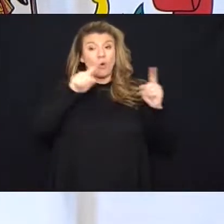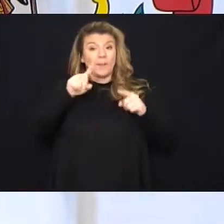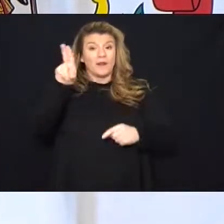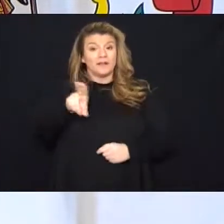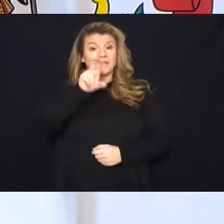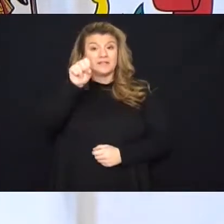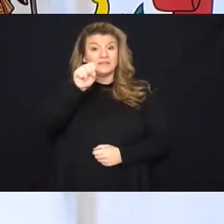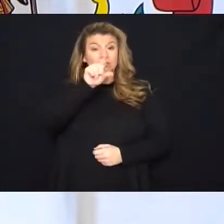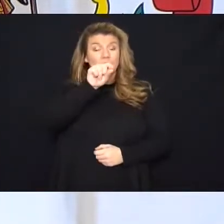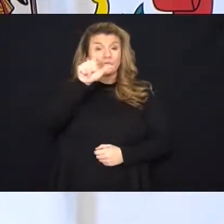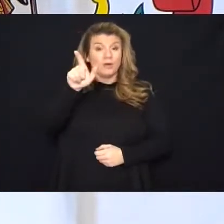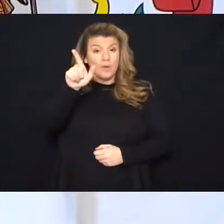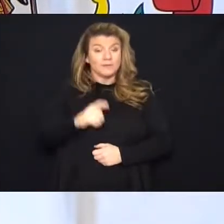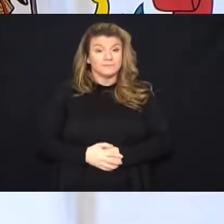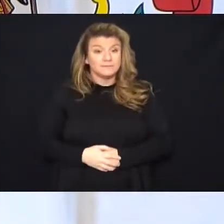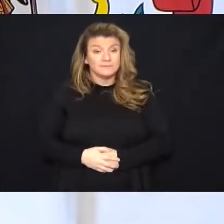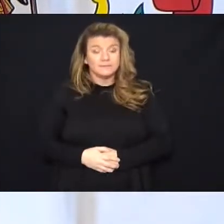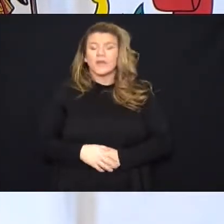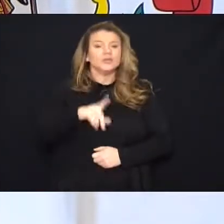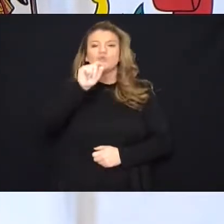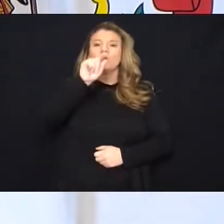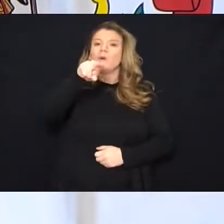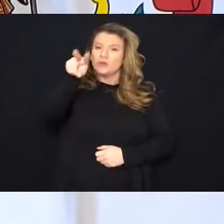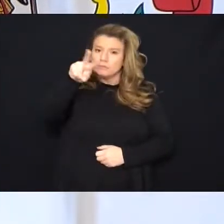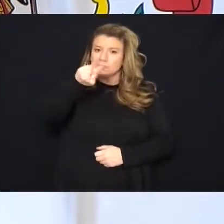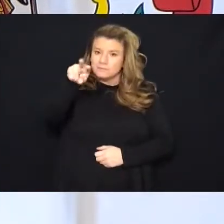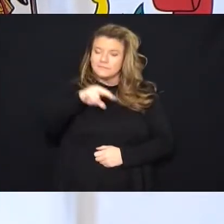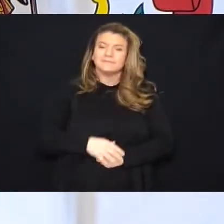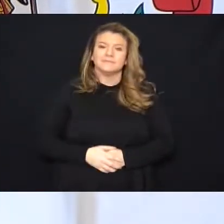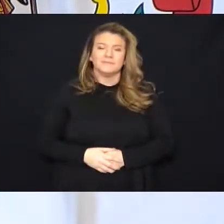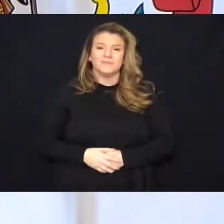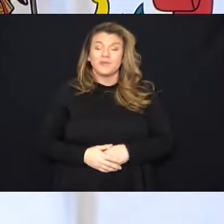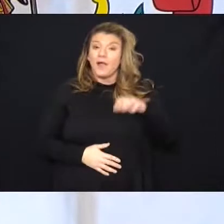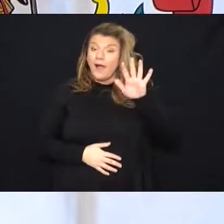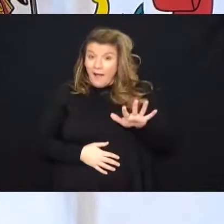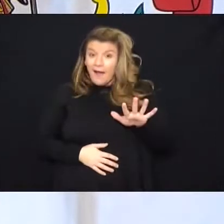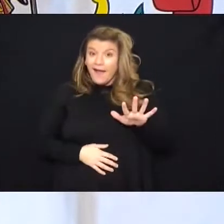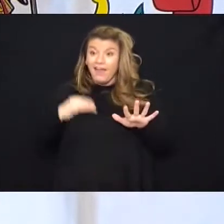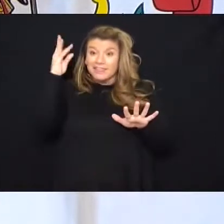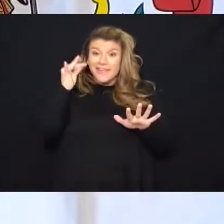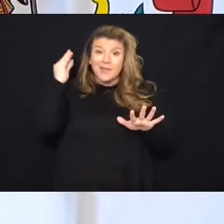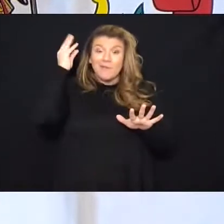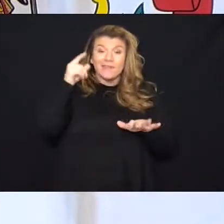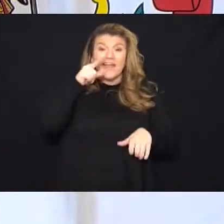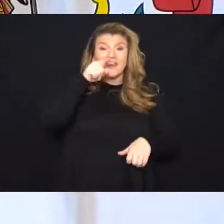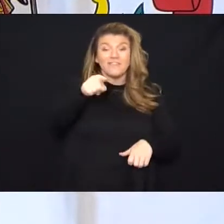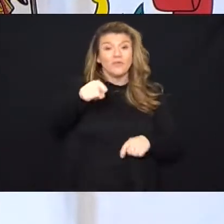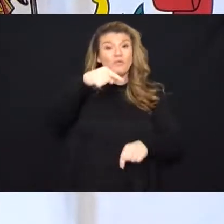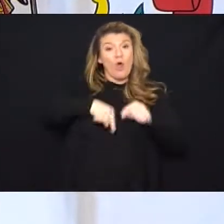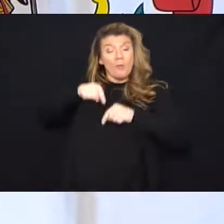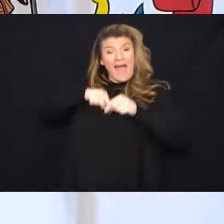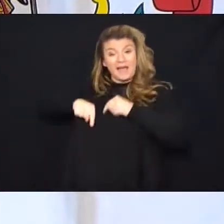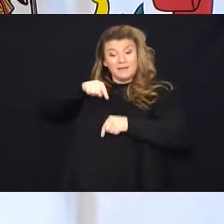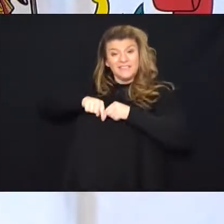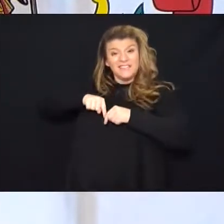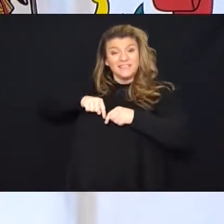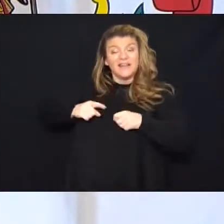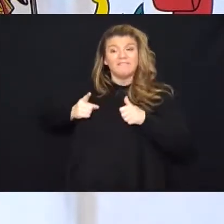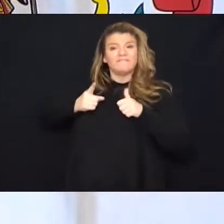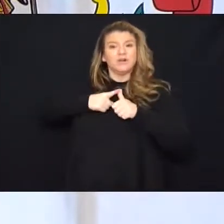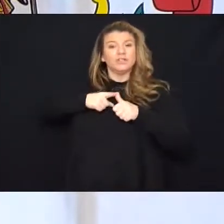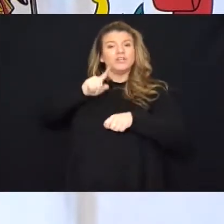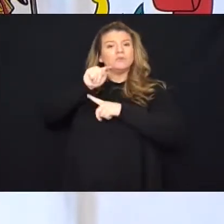States in 2021, or 2022 rather. Now just think about it. If you go back, first it was